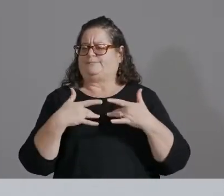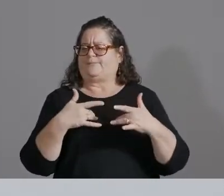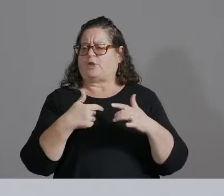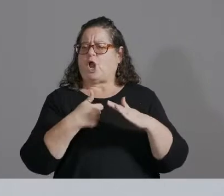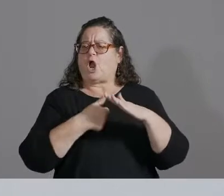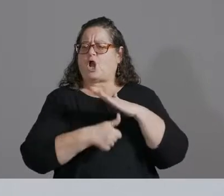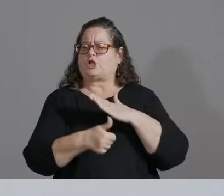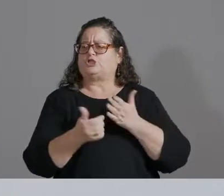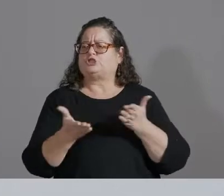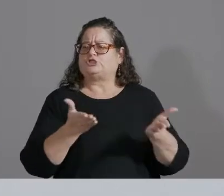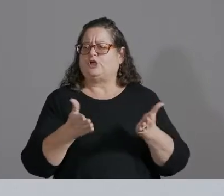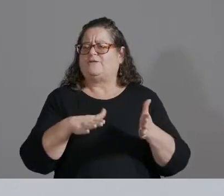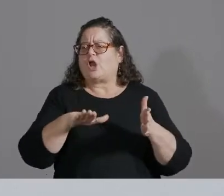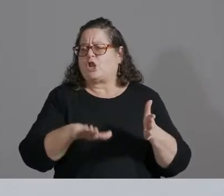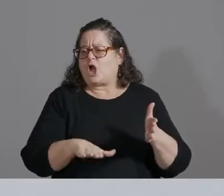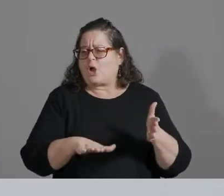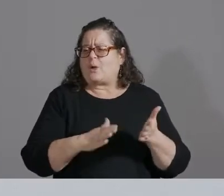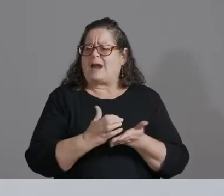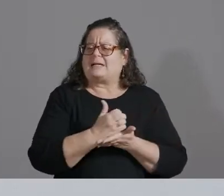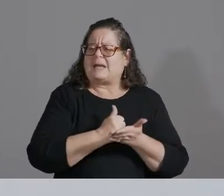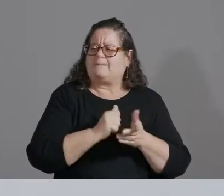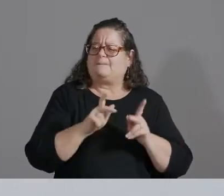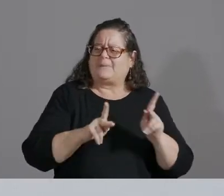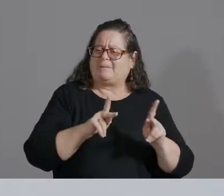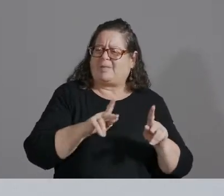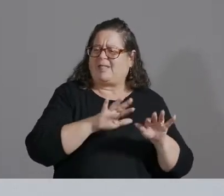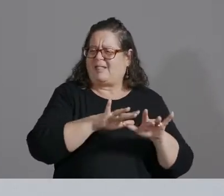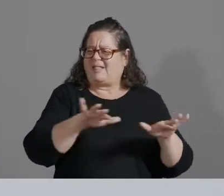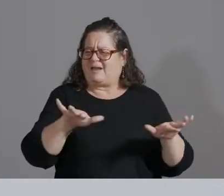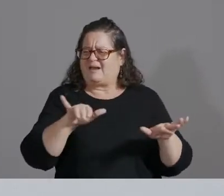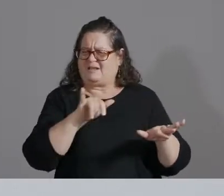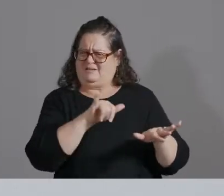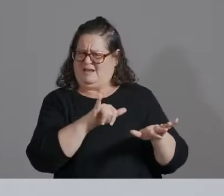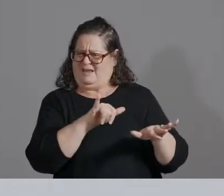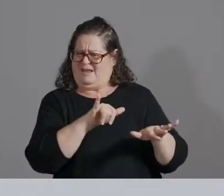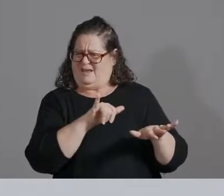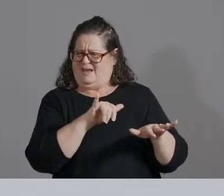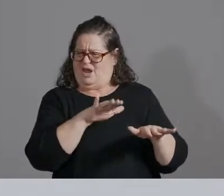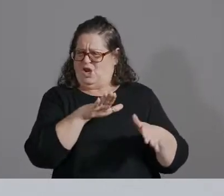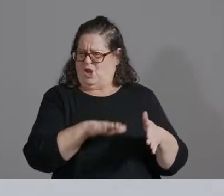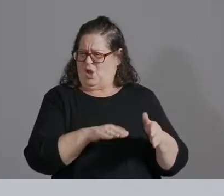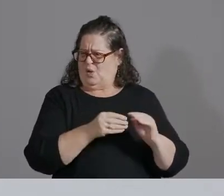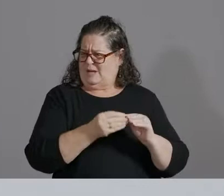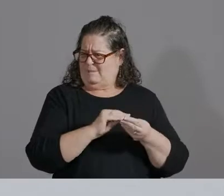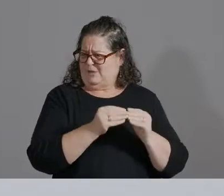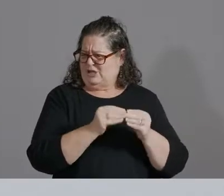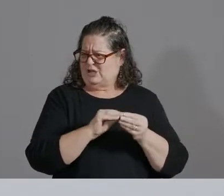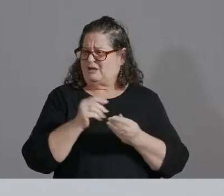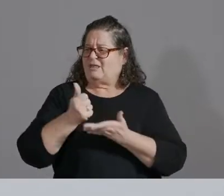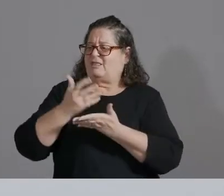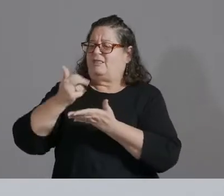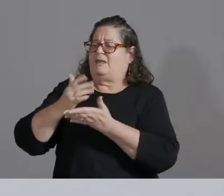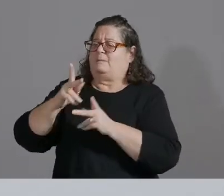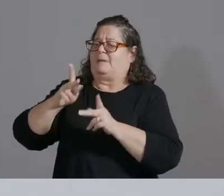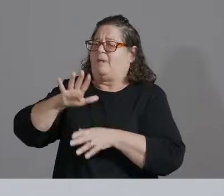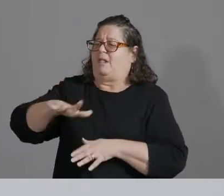more affluent communities like Scottsdale or Gilbert. My question to you is, what's your reaction to this, and